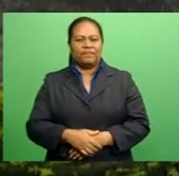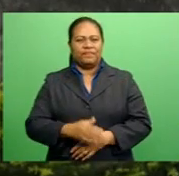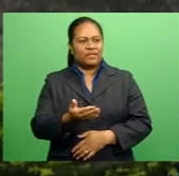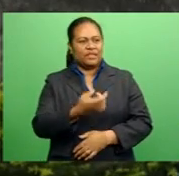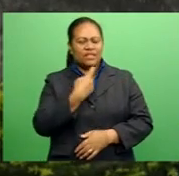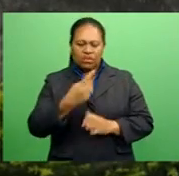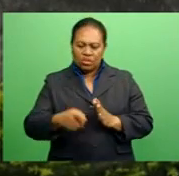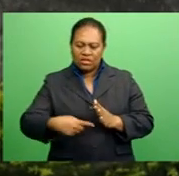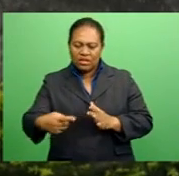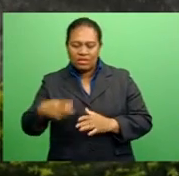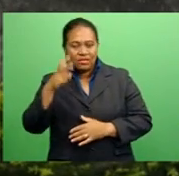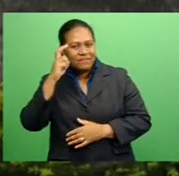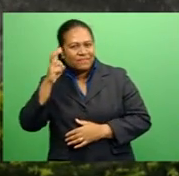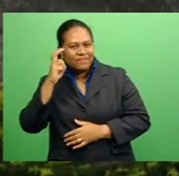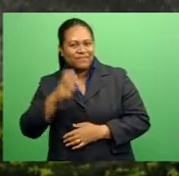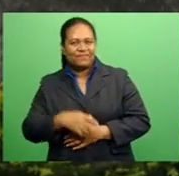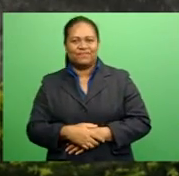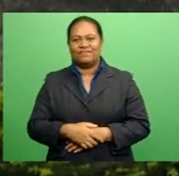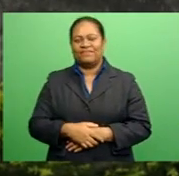training. So hopefully that,